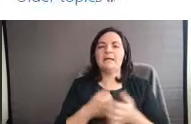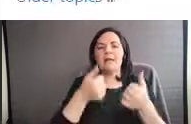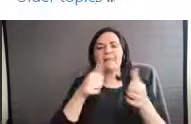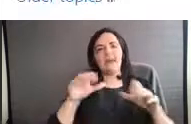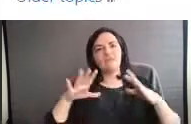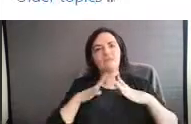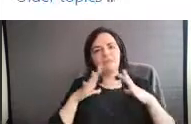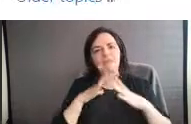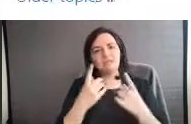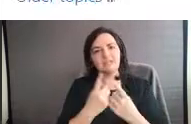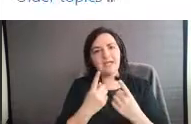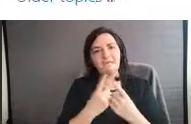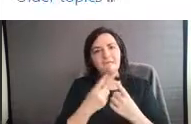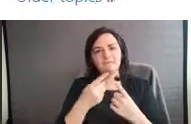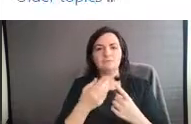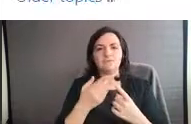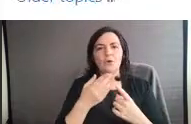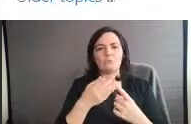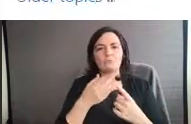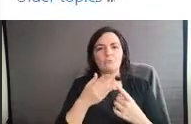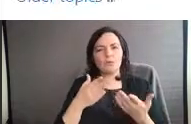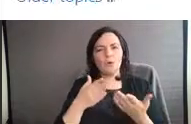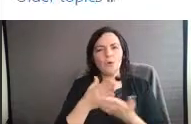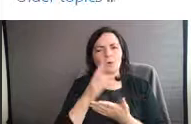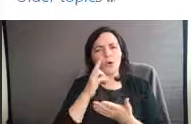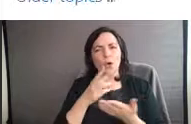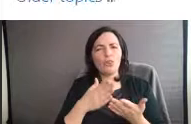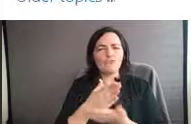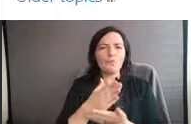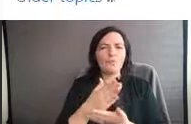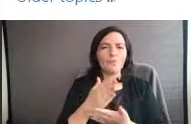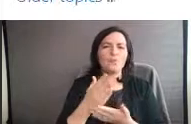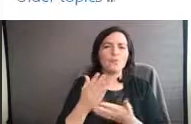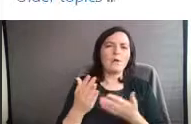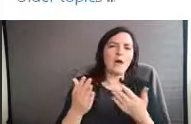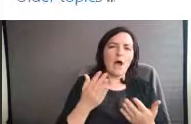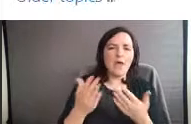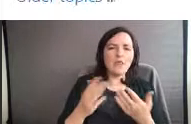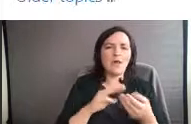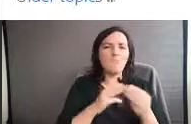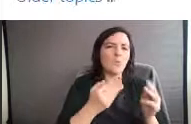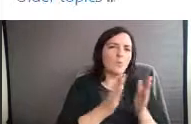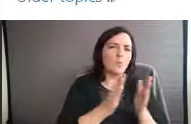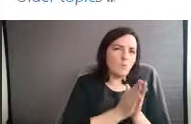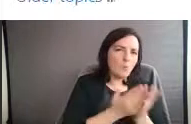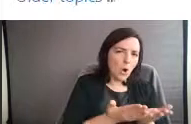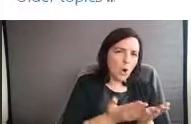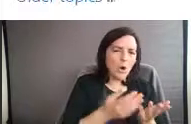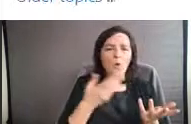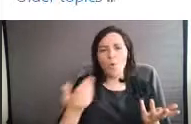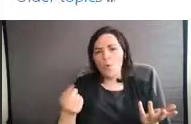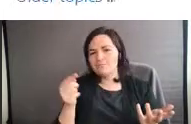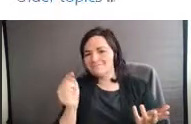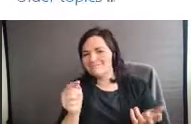preparatory stuff. So if you look through this stuff, you could look through either the Moodle book here or